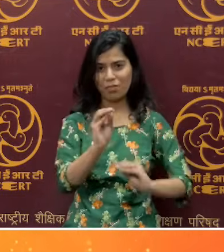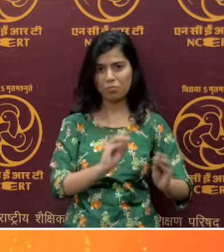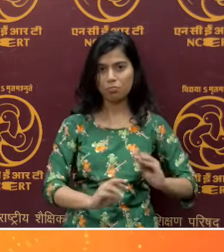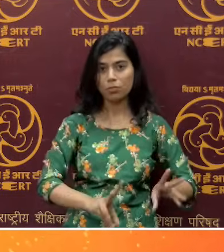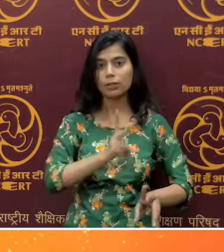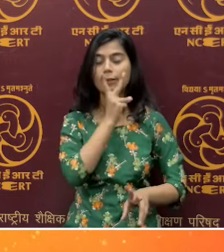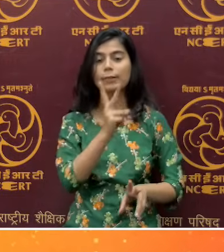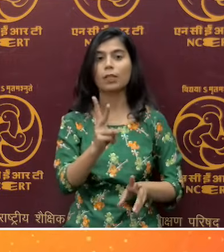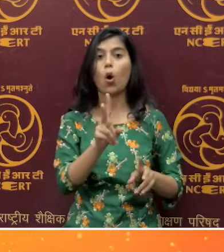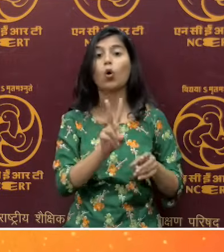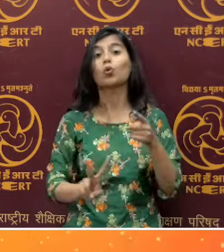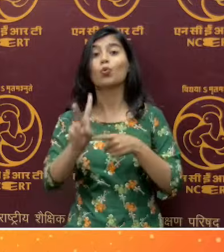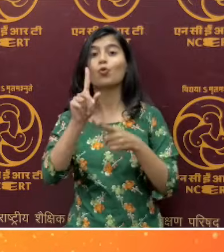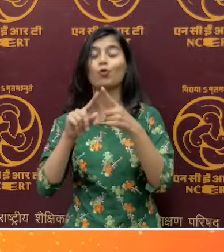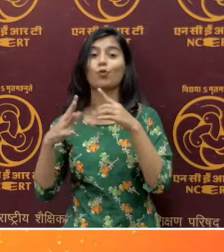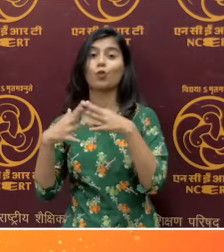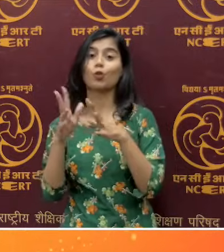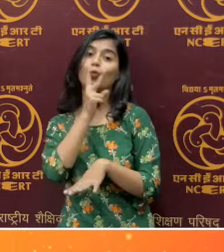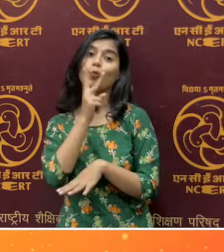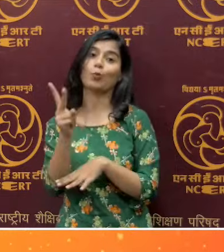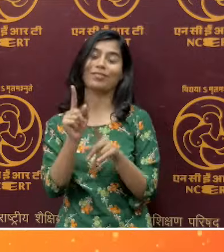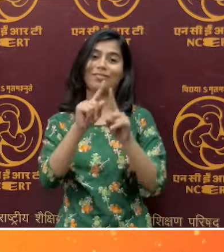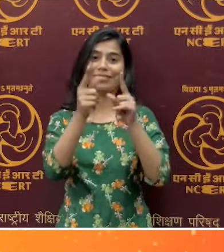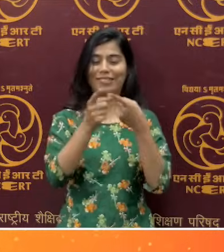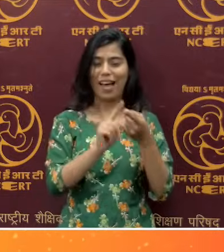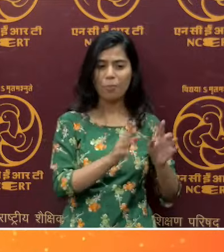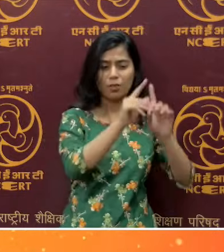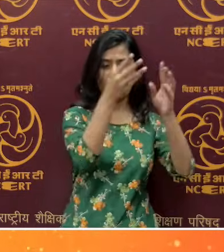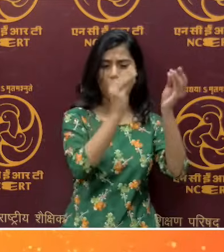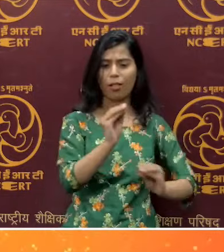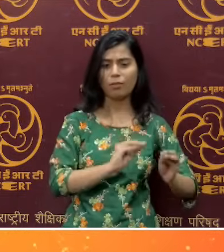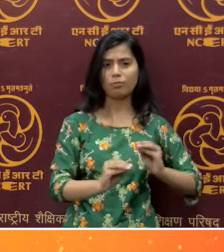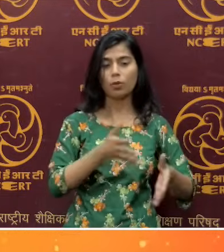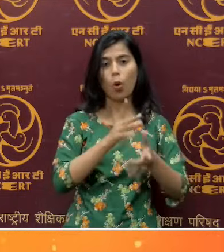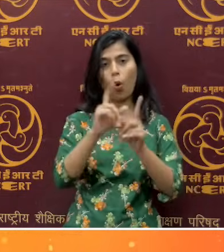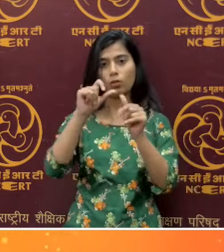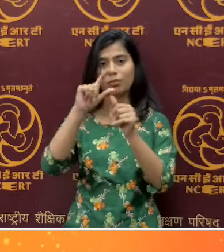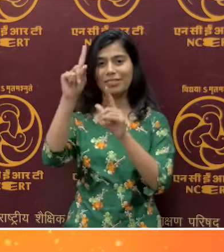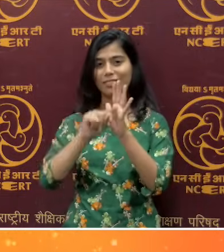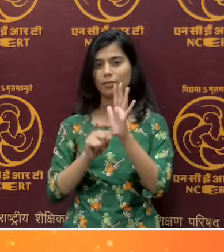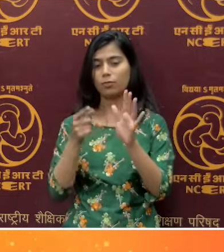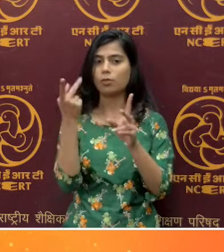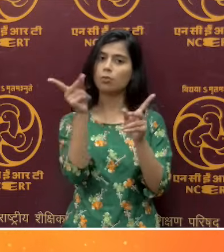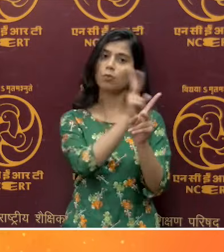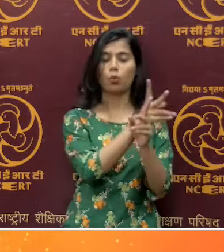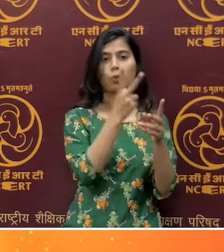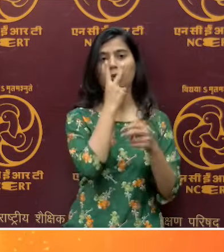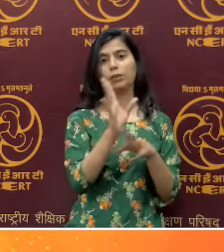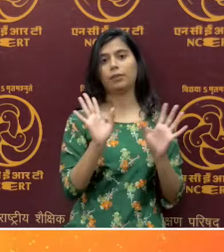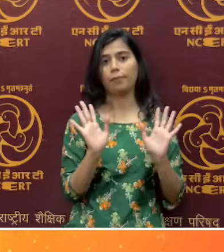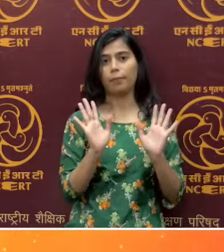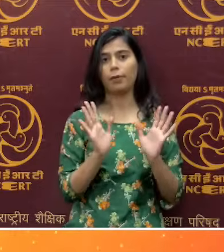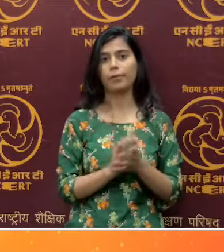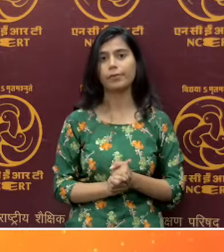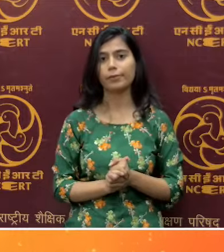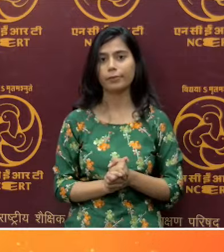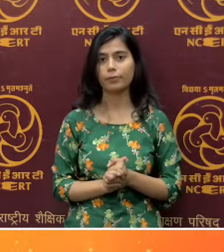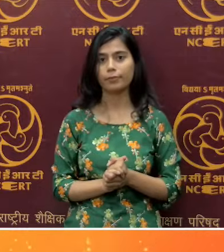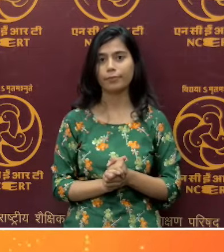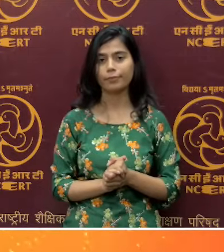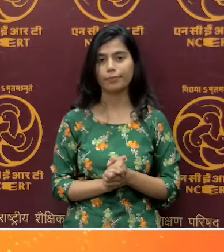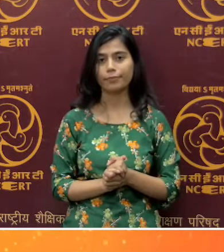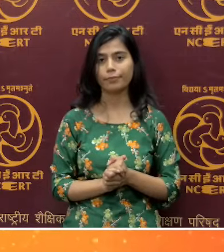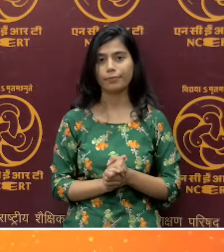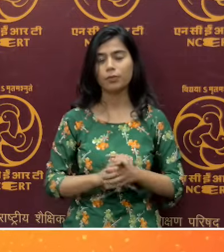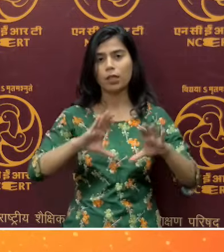see from the view history. So you can see the student name, student information will be provided, and you will see the screening part 1 history will be provided, saying